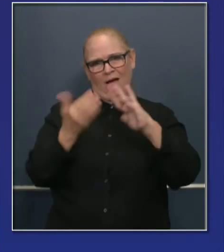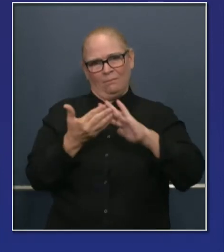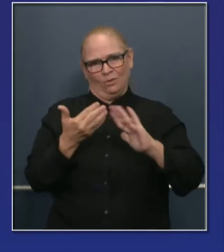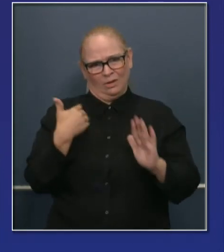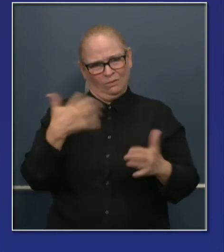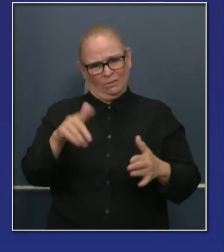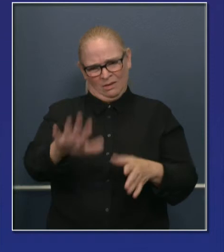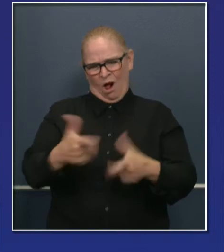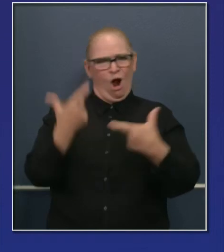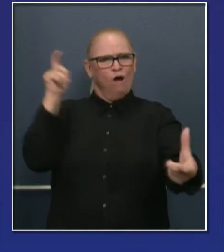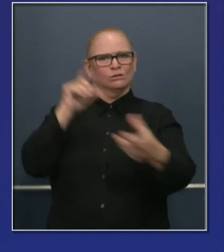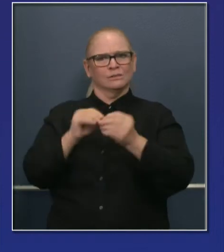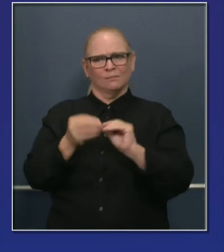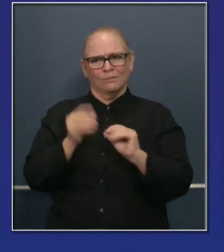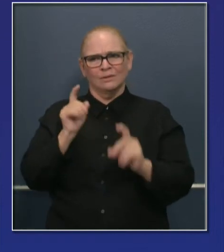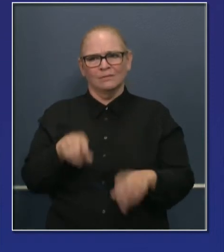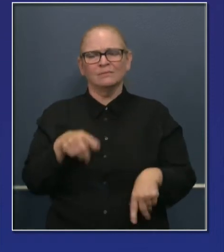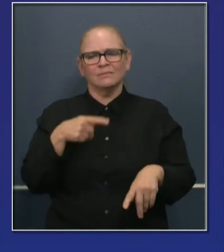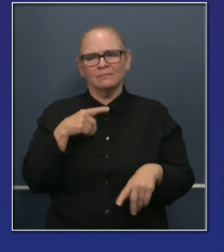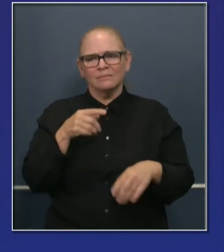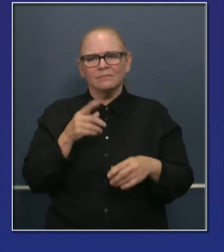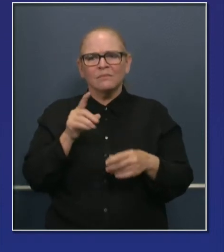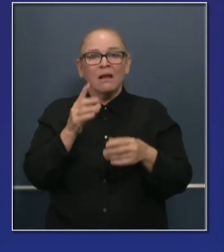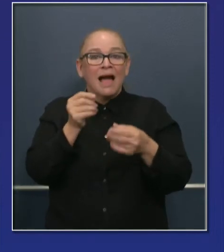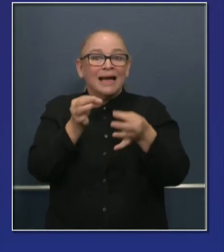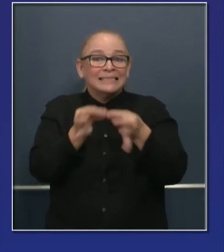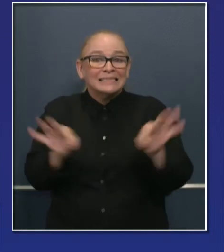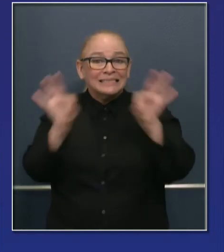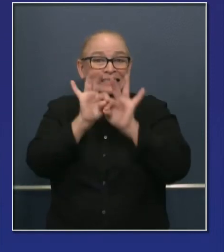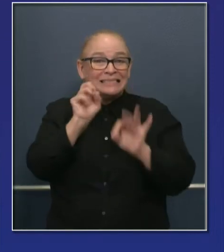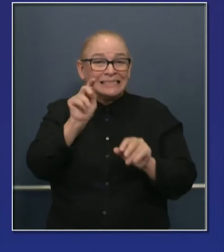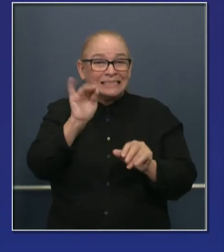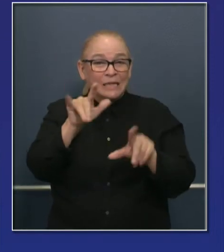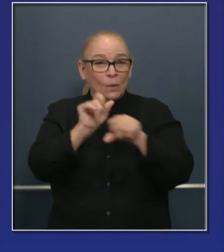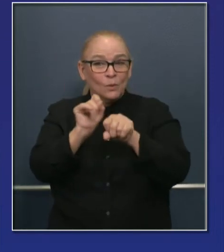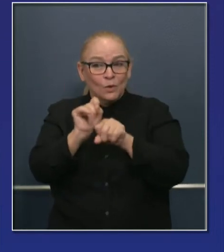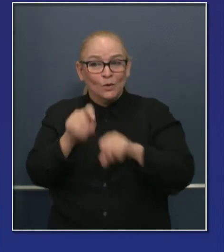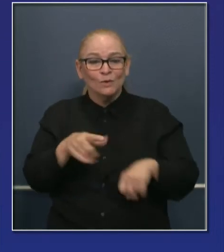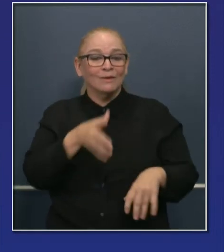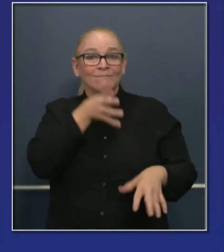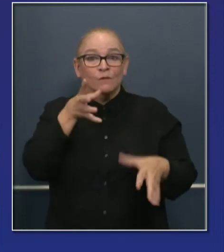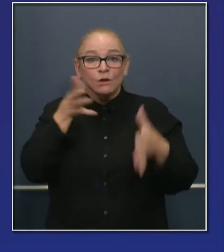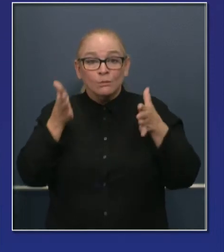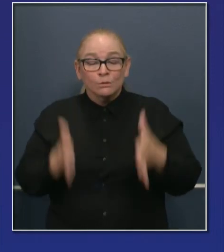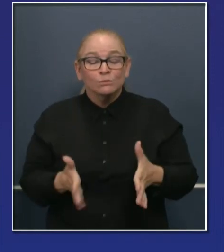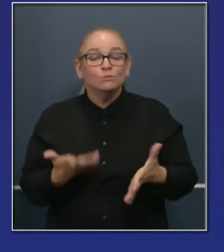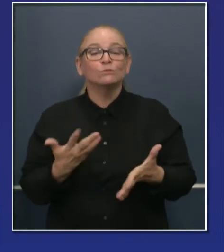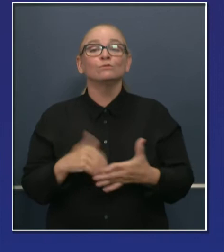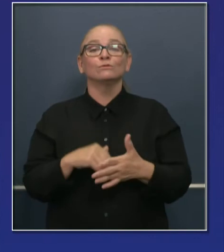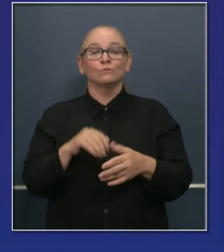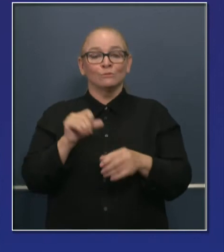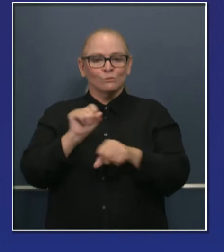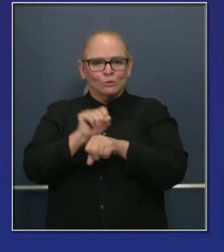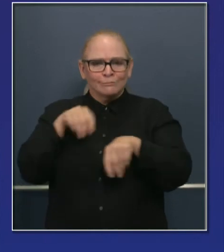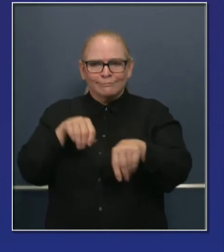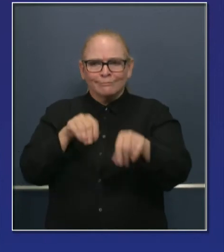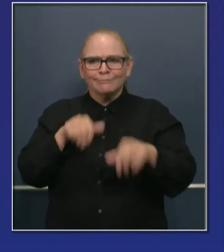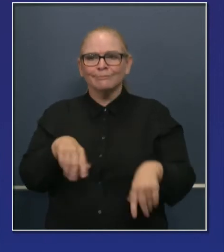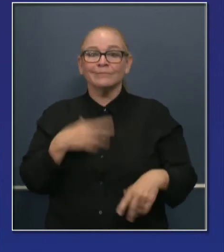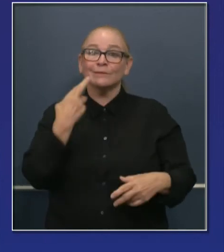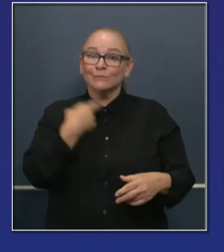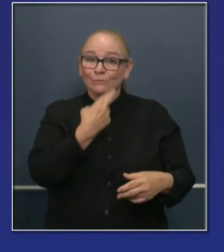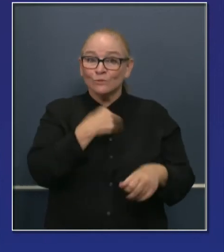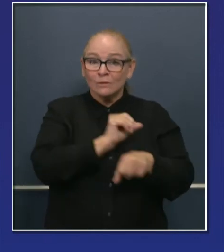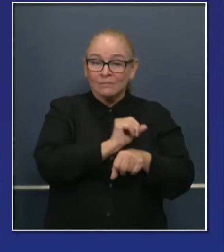essential workforce, on farm workers, on critical workforce in hospitality, retail sector, and the like that is